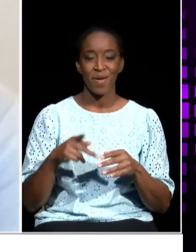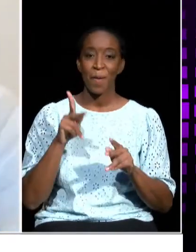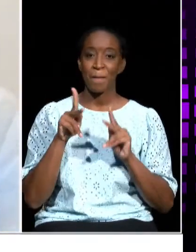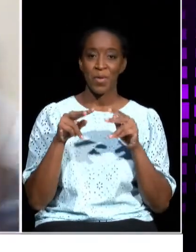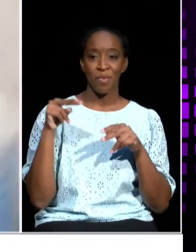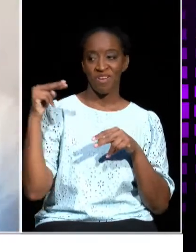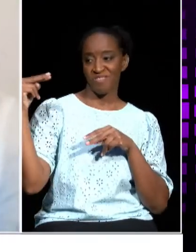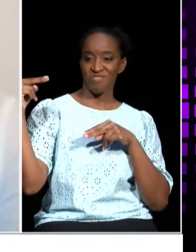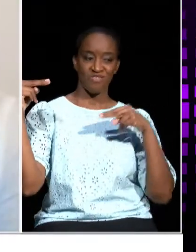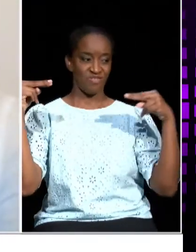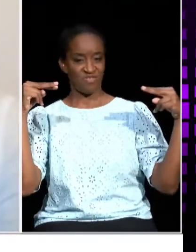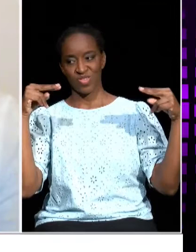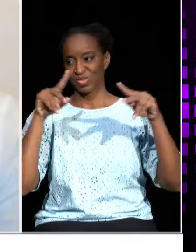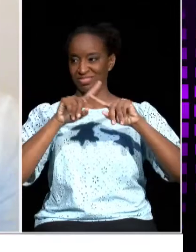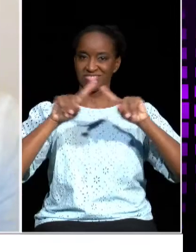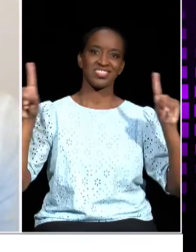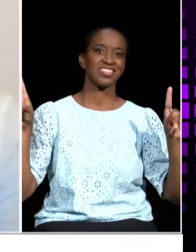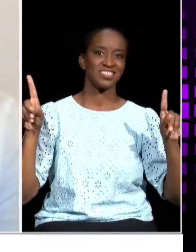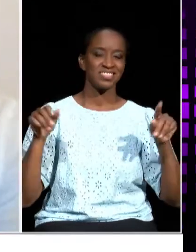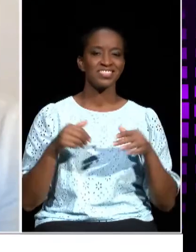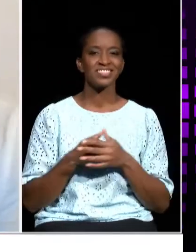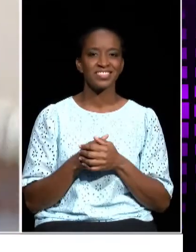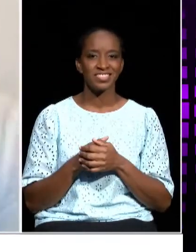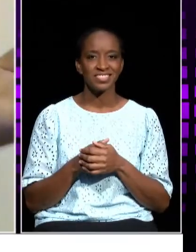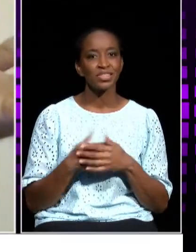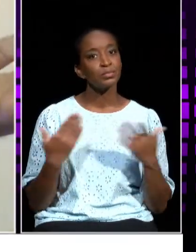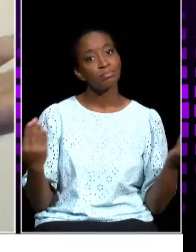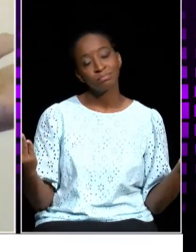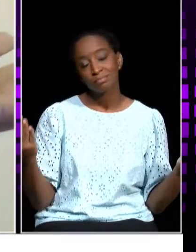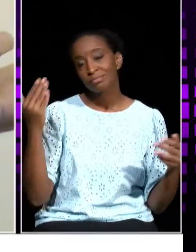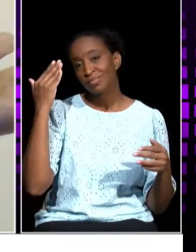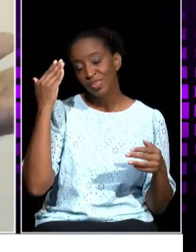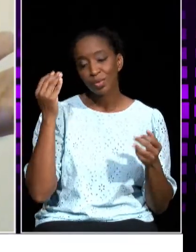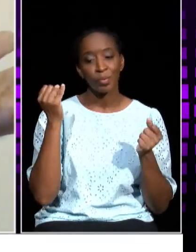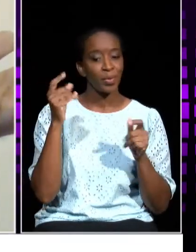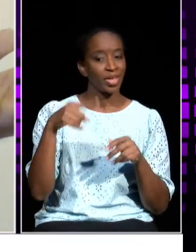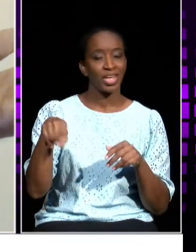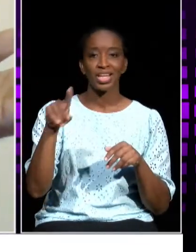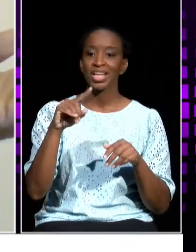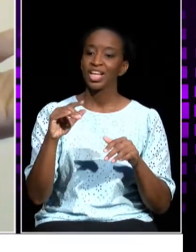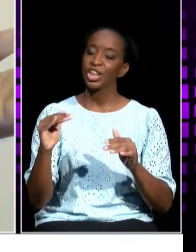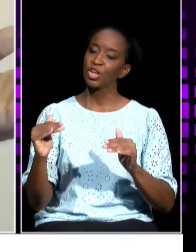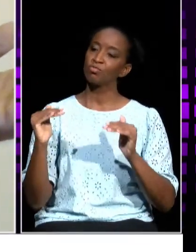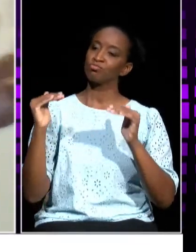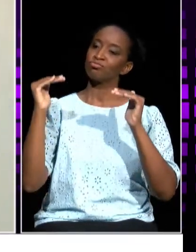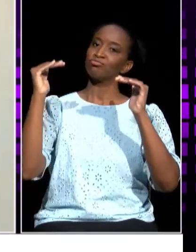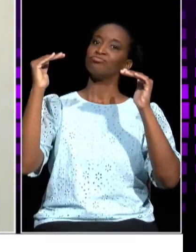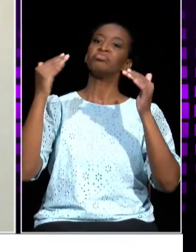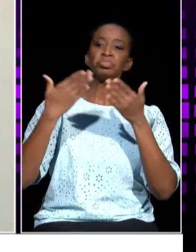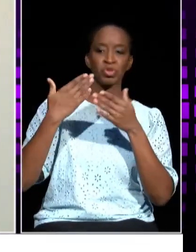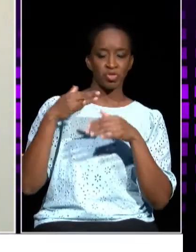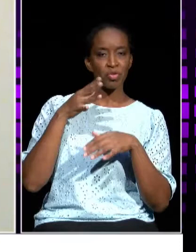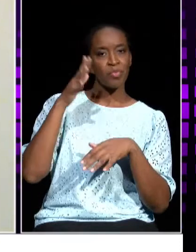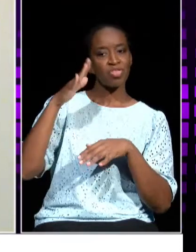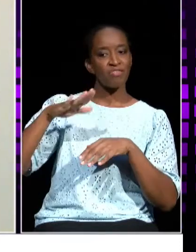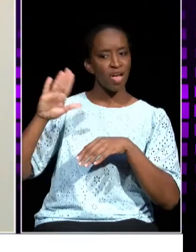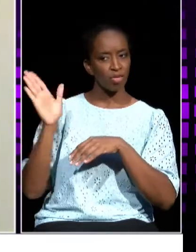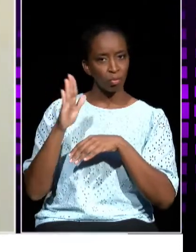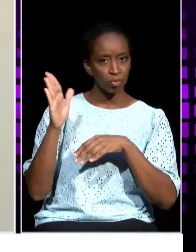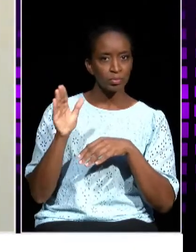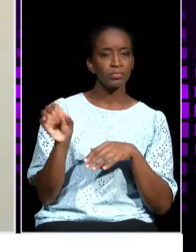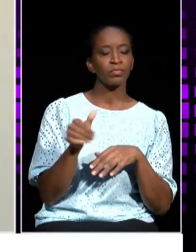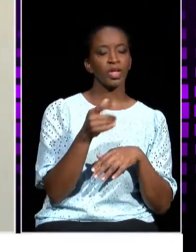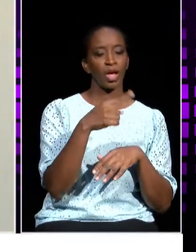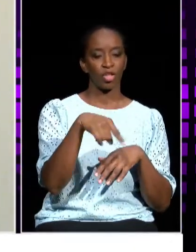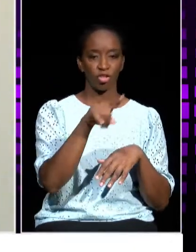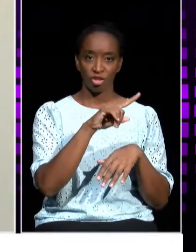people have had corporal punishment, and then we have on the other side some people not so successful and found themselves in difficult situations have